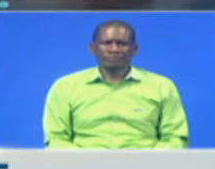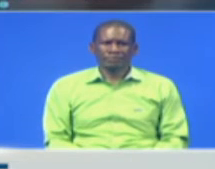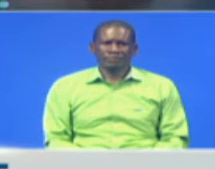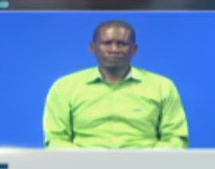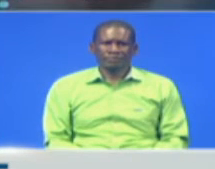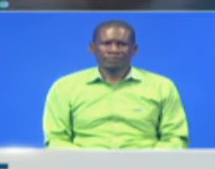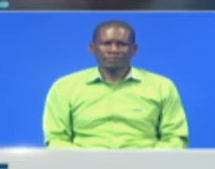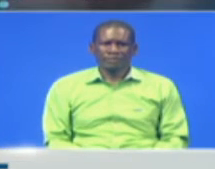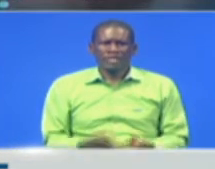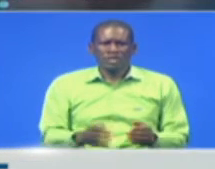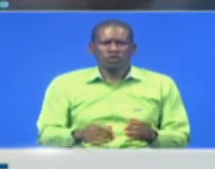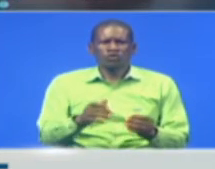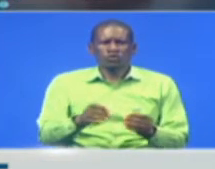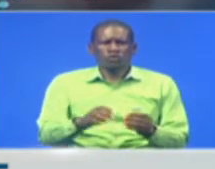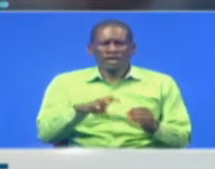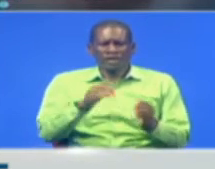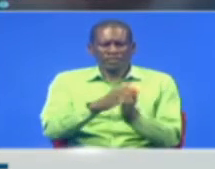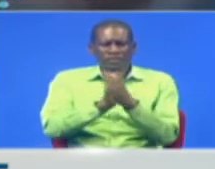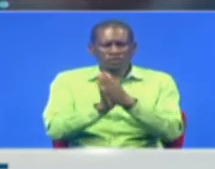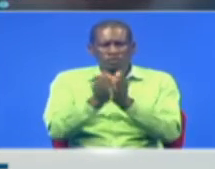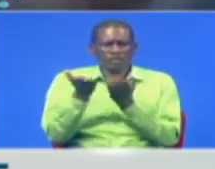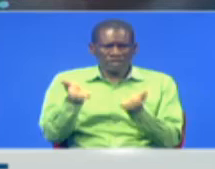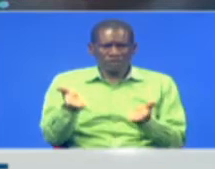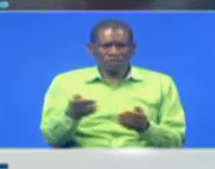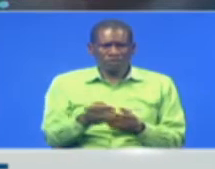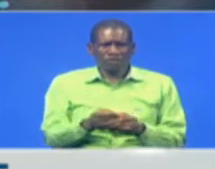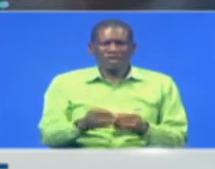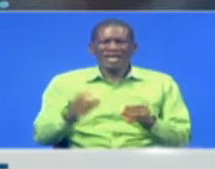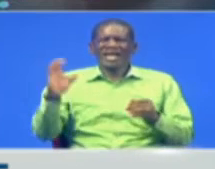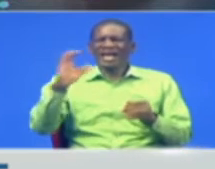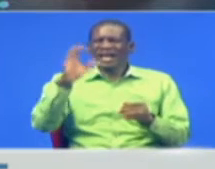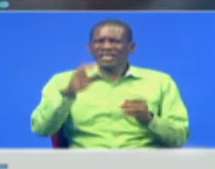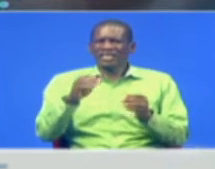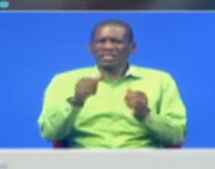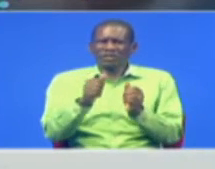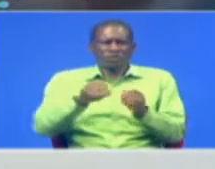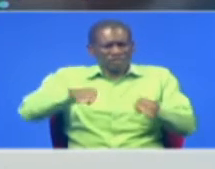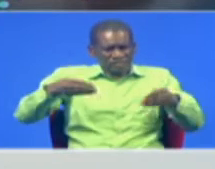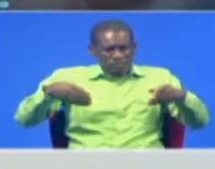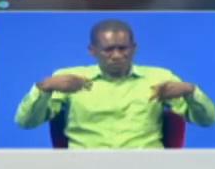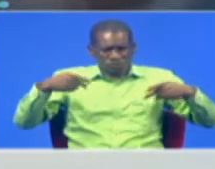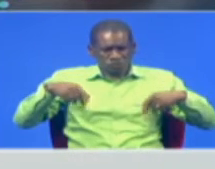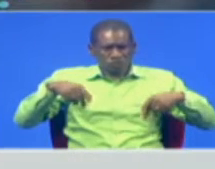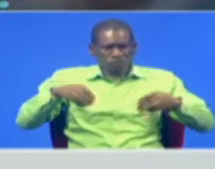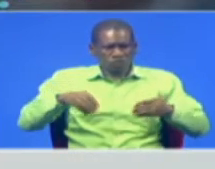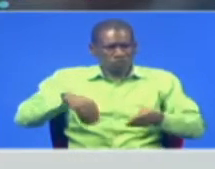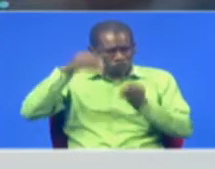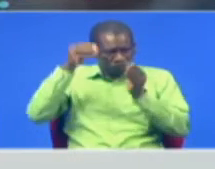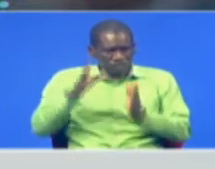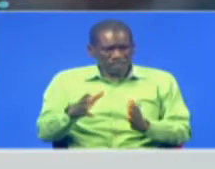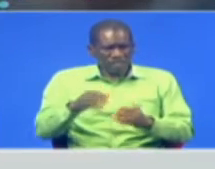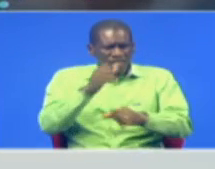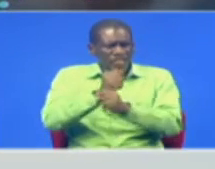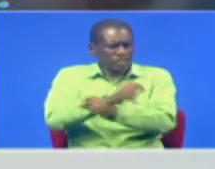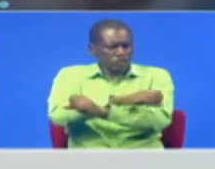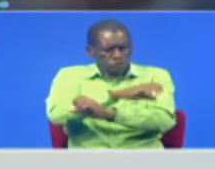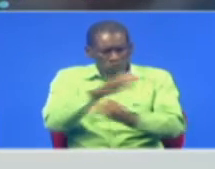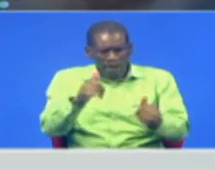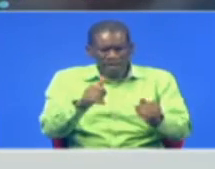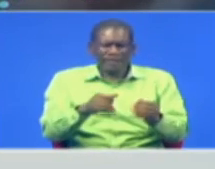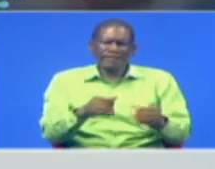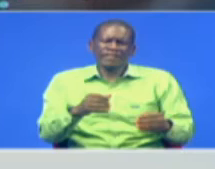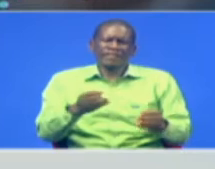On to an inspiring story now. Candidates with special needs defied all odds to perform well in the